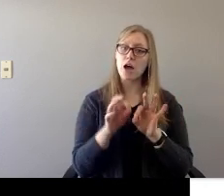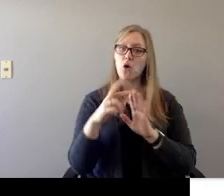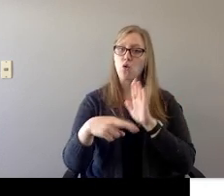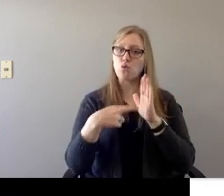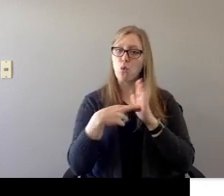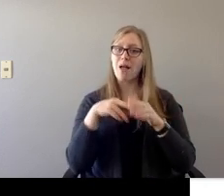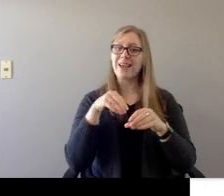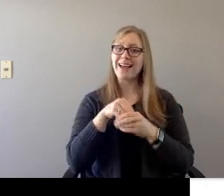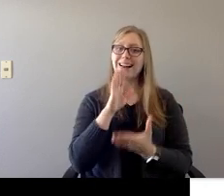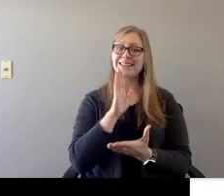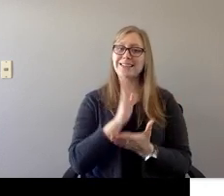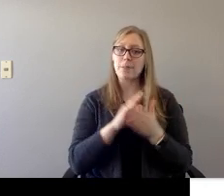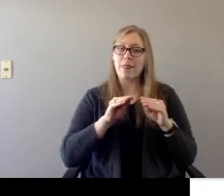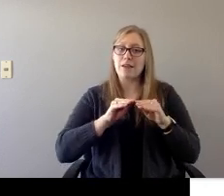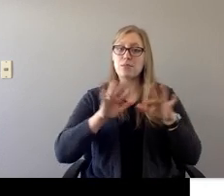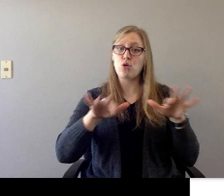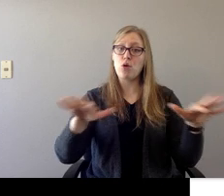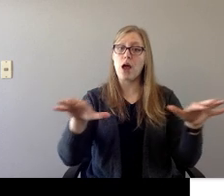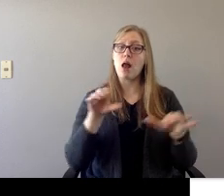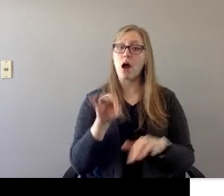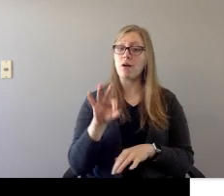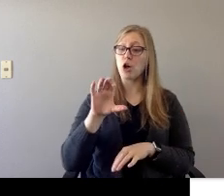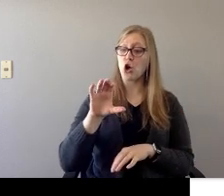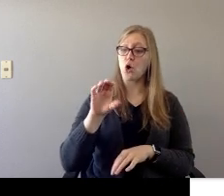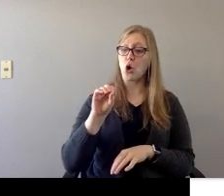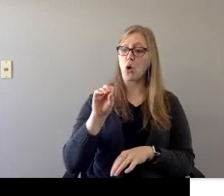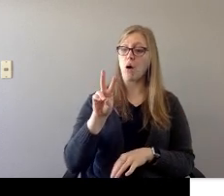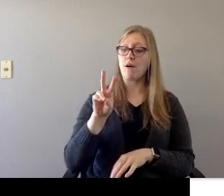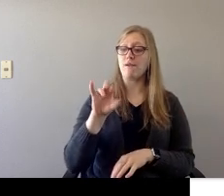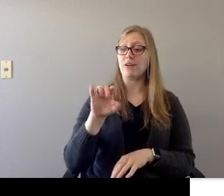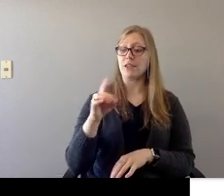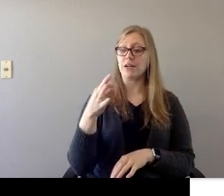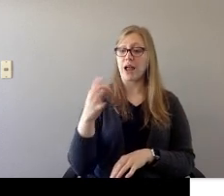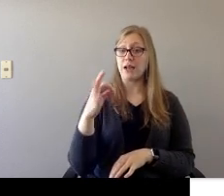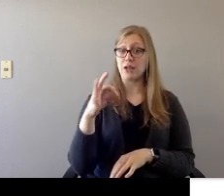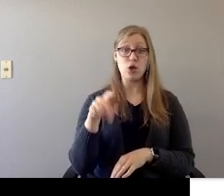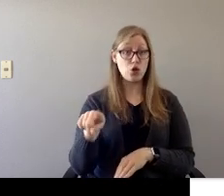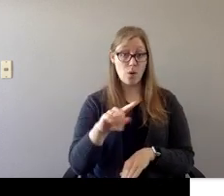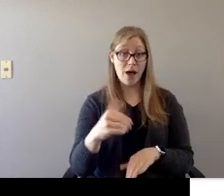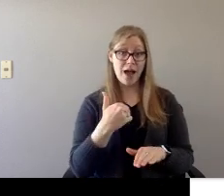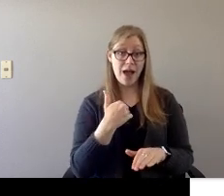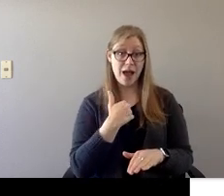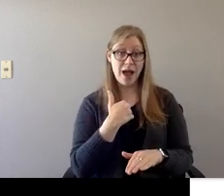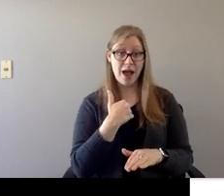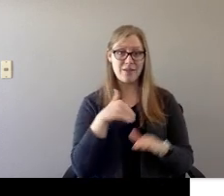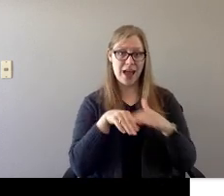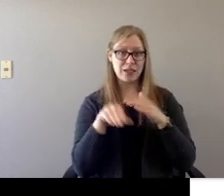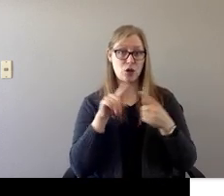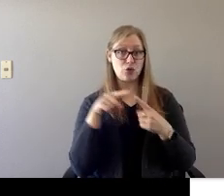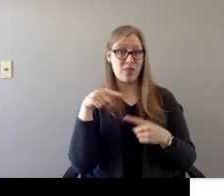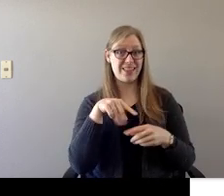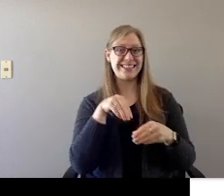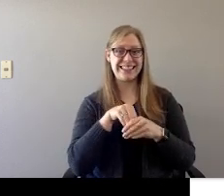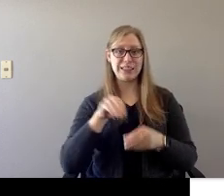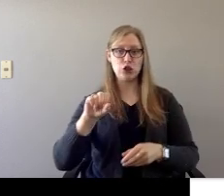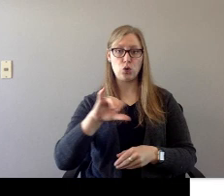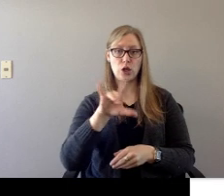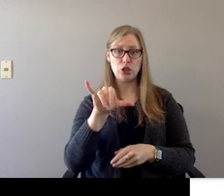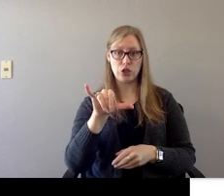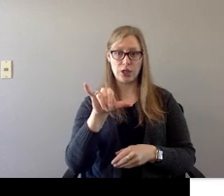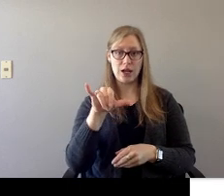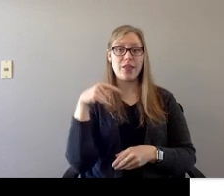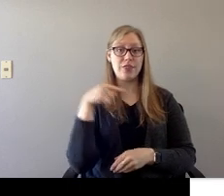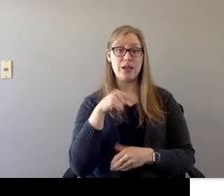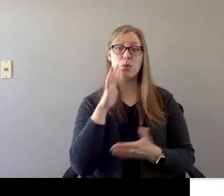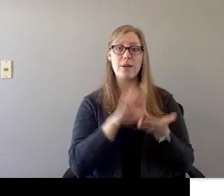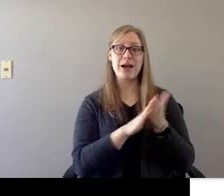have access to this document in your folder, and this is going to be our anchor text. So we're going to continue to come back to this article, so you want to make sure that